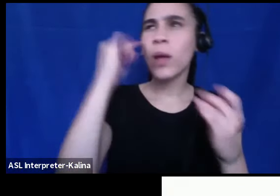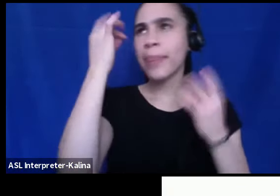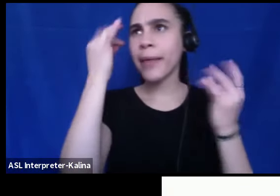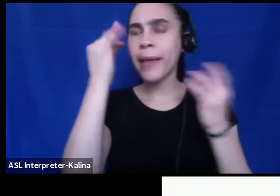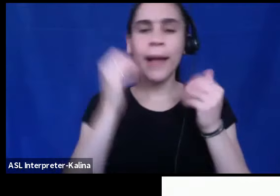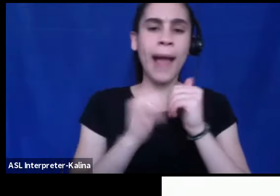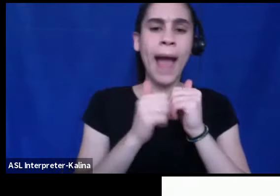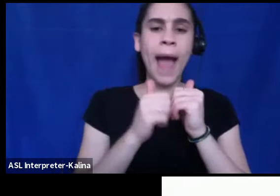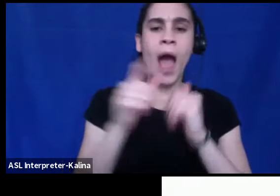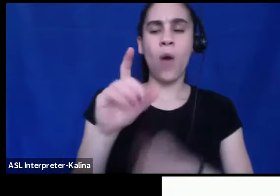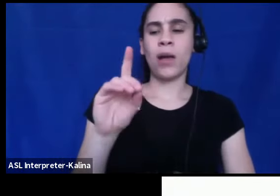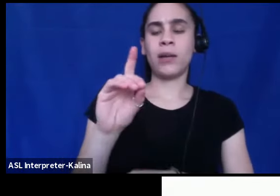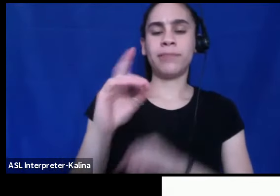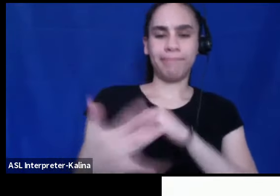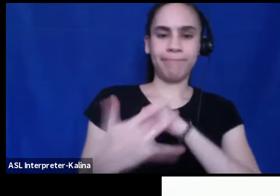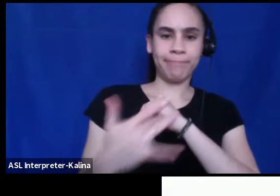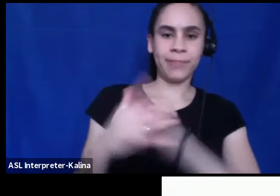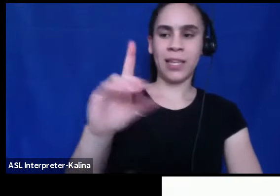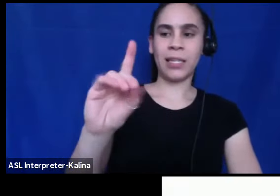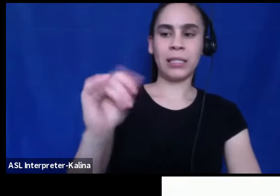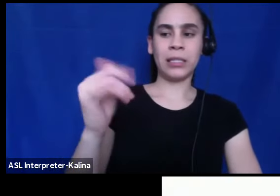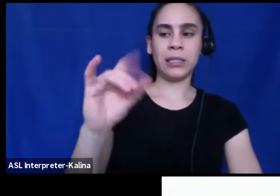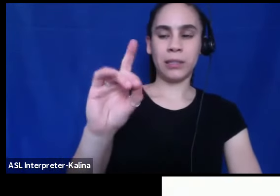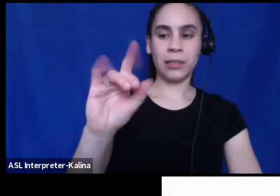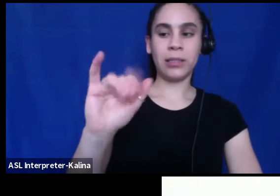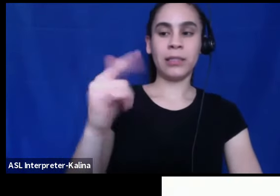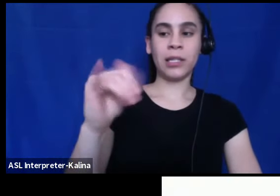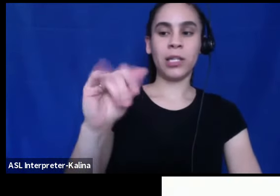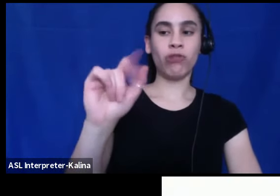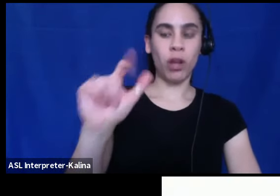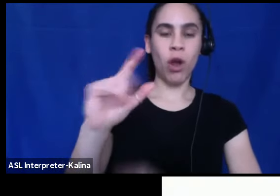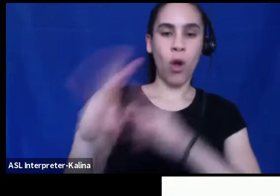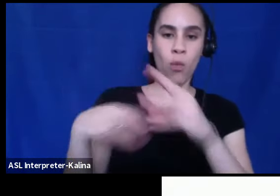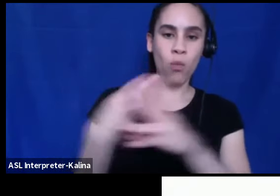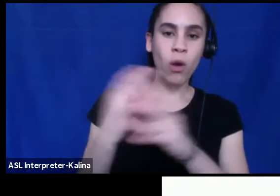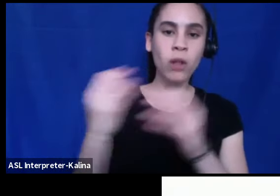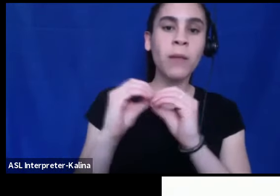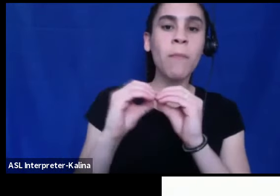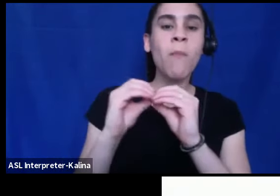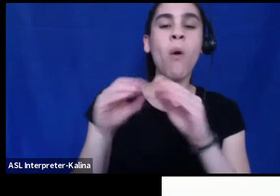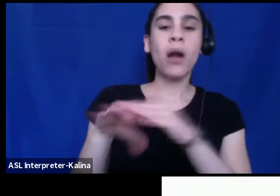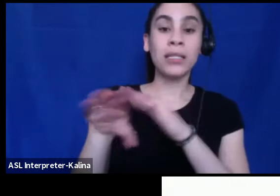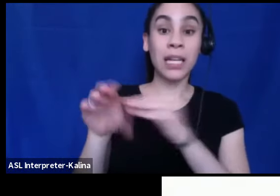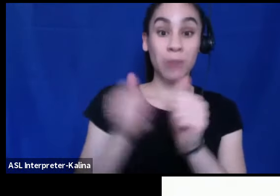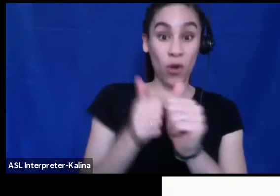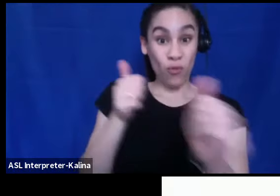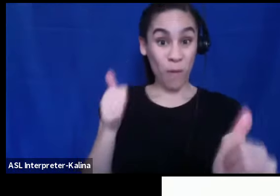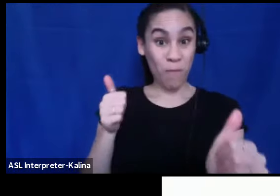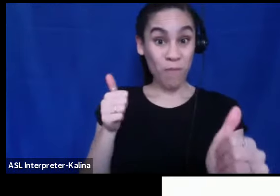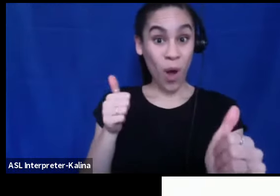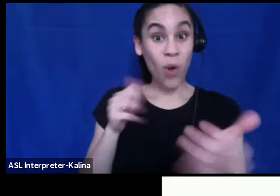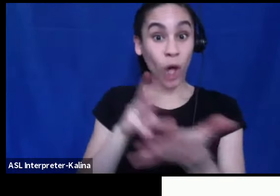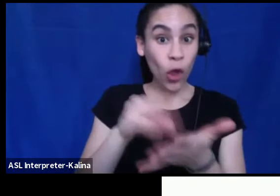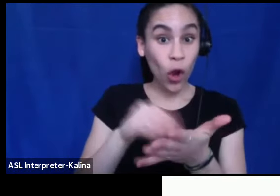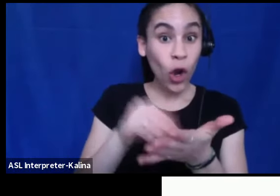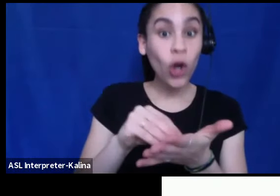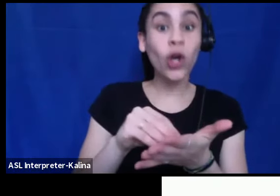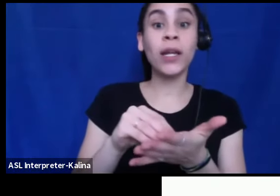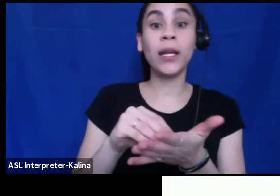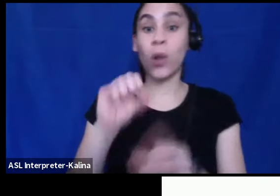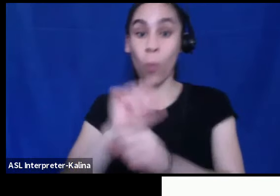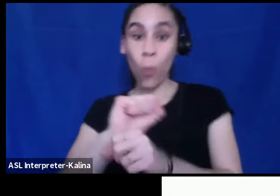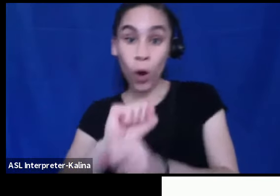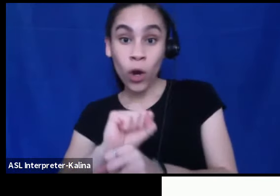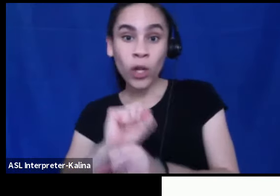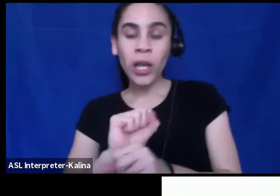the digital world more accessible, because with remote learning, with remote working, all of that, right?